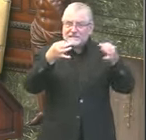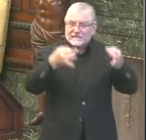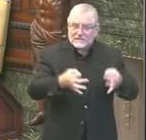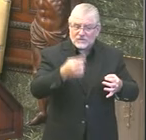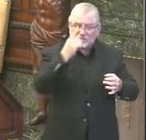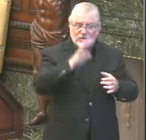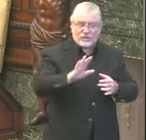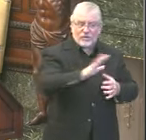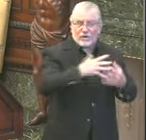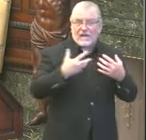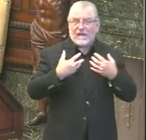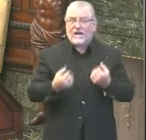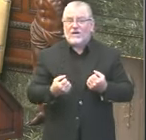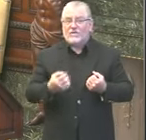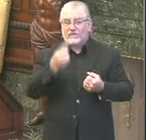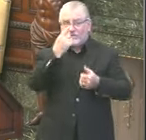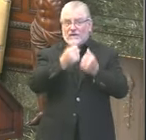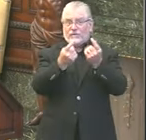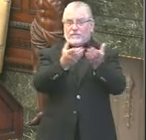Okay, thank you.